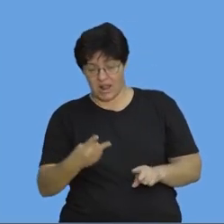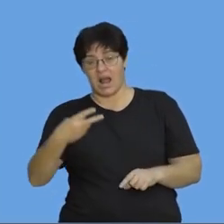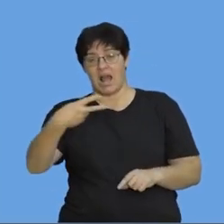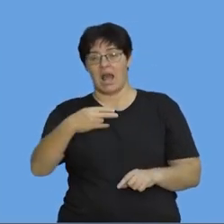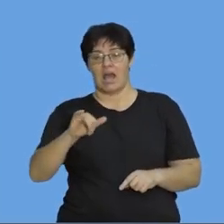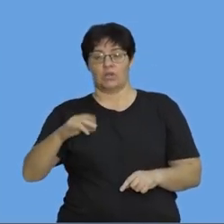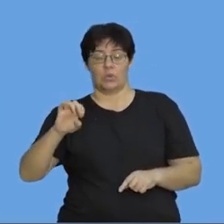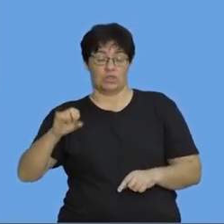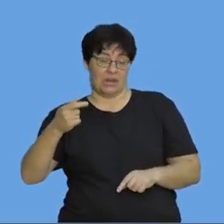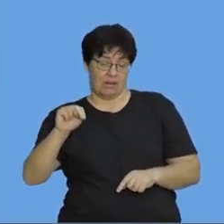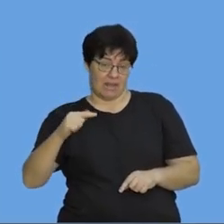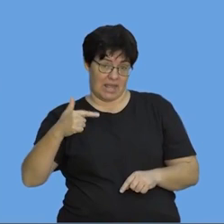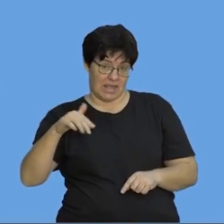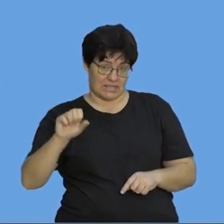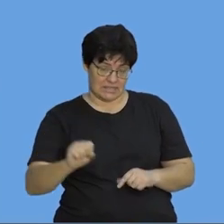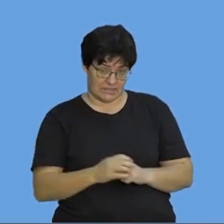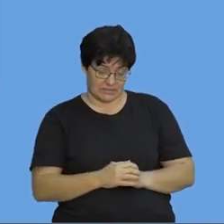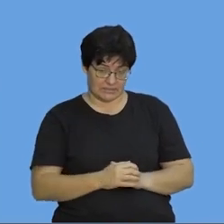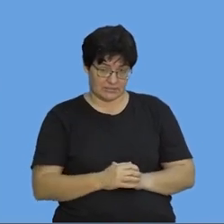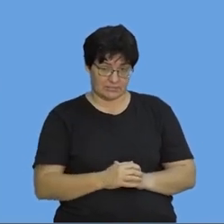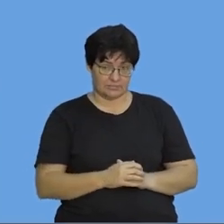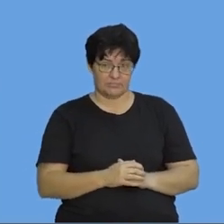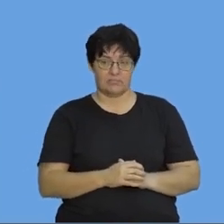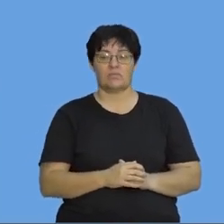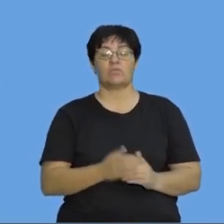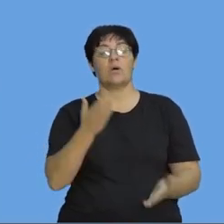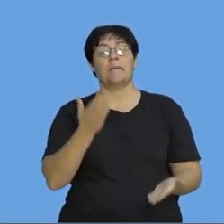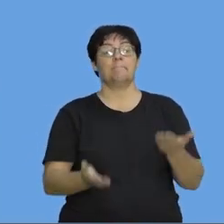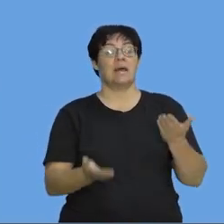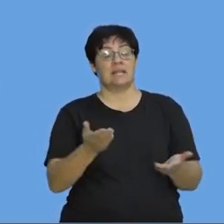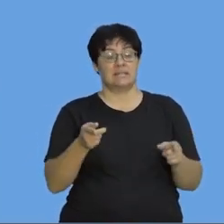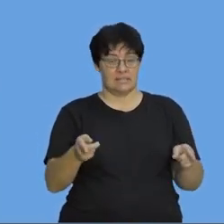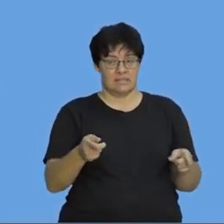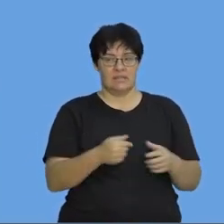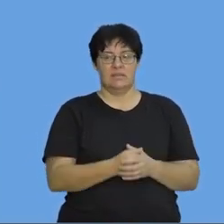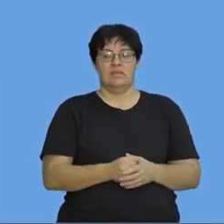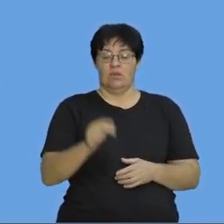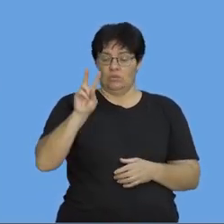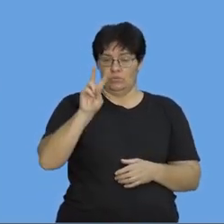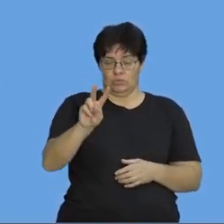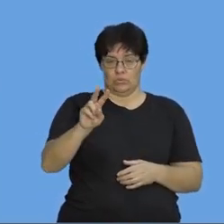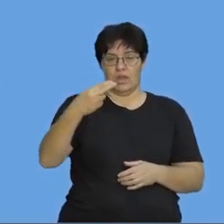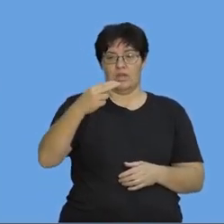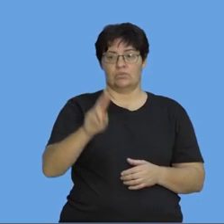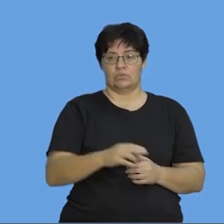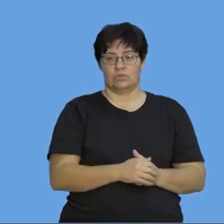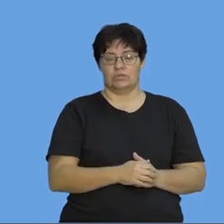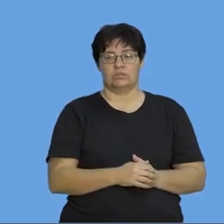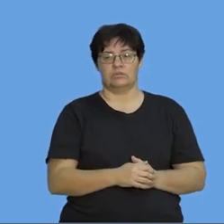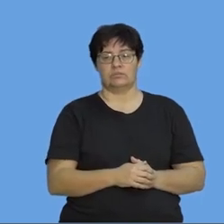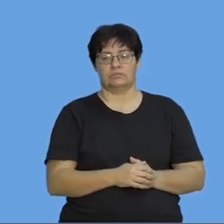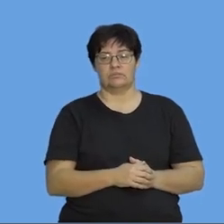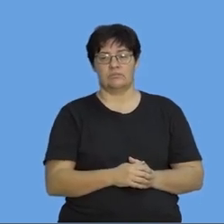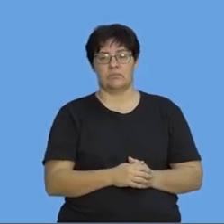precise, right? Okay, so the balanced equation, we said here there's 2 moles. So the stoichiometric ratio in which they react is